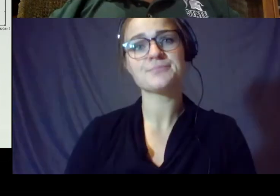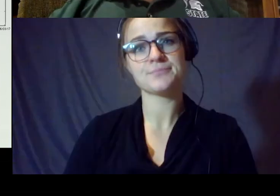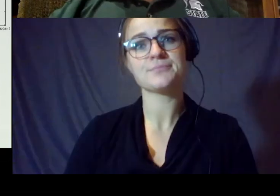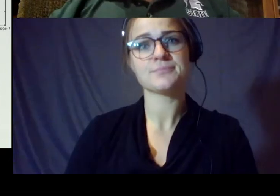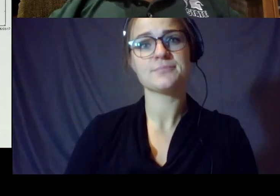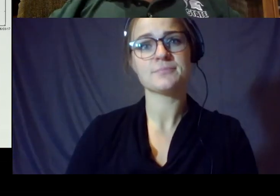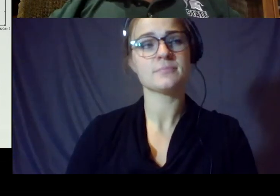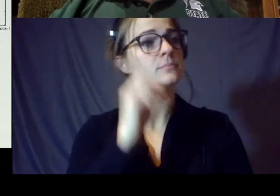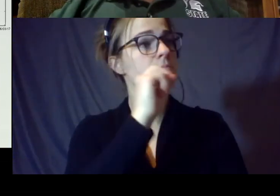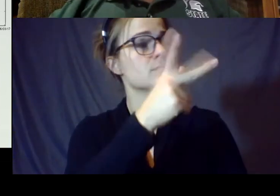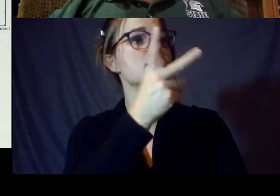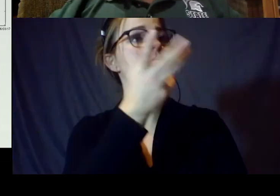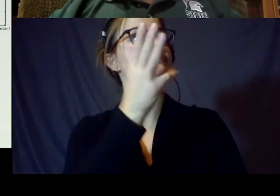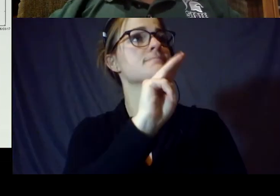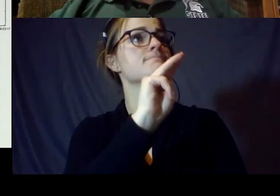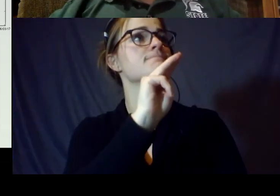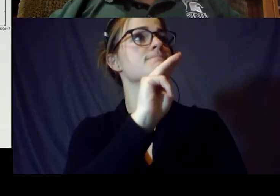Okay. How